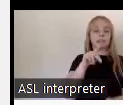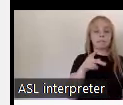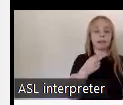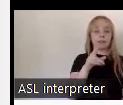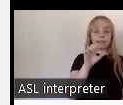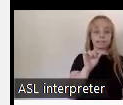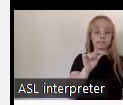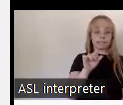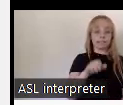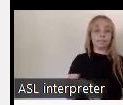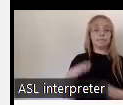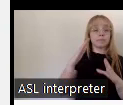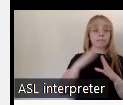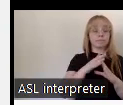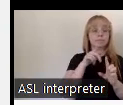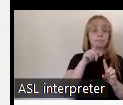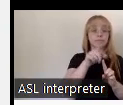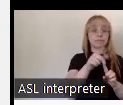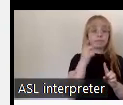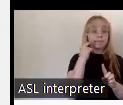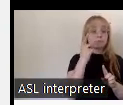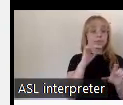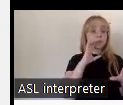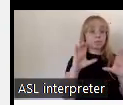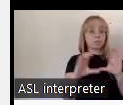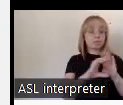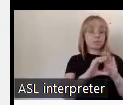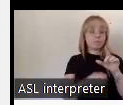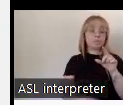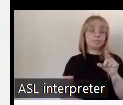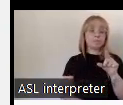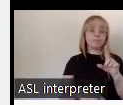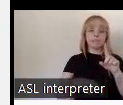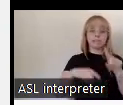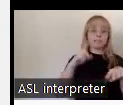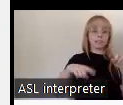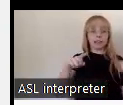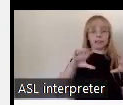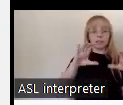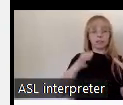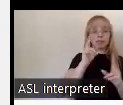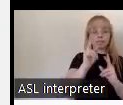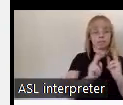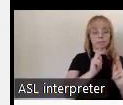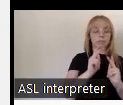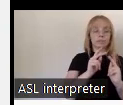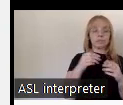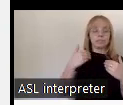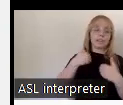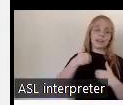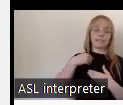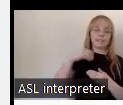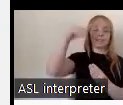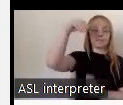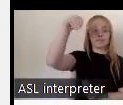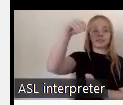So at the very top here, you see a picture of a diverse group of people with this chart, this flow chart of